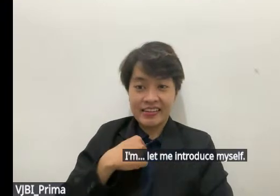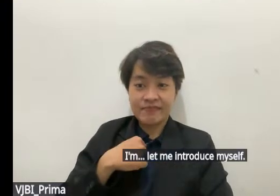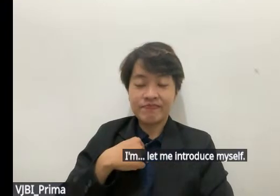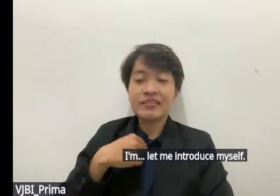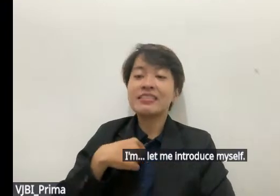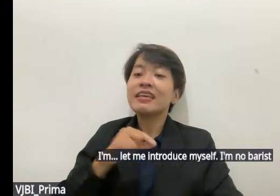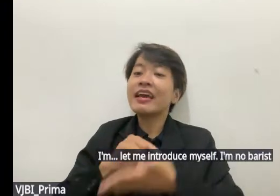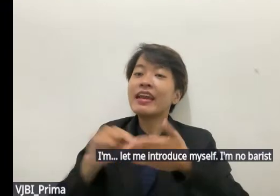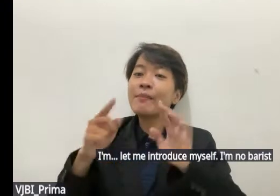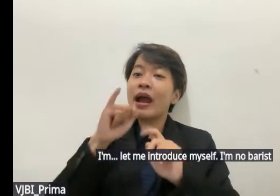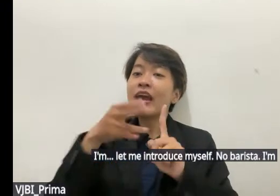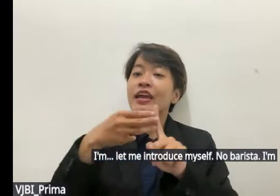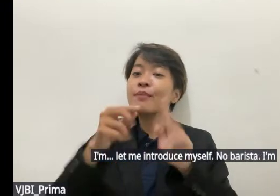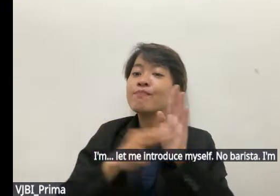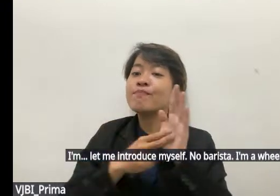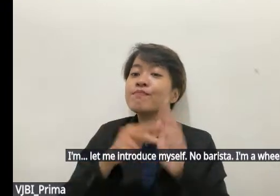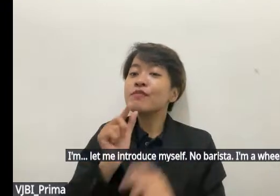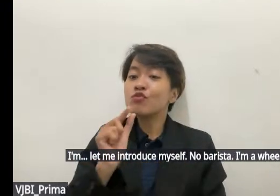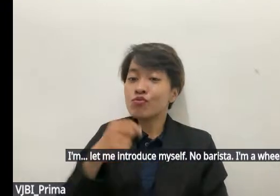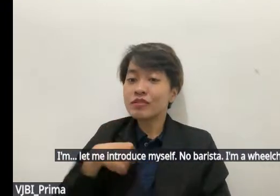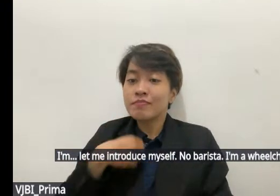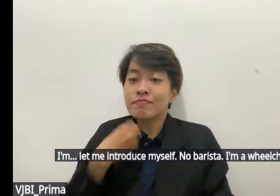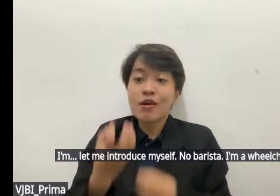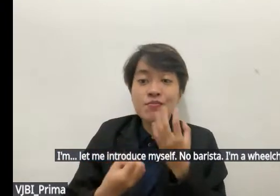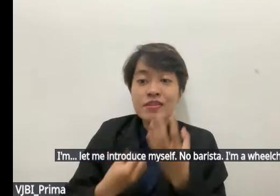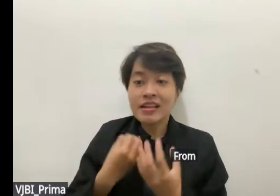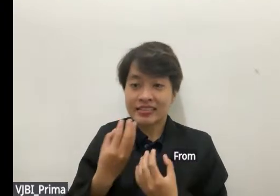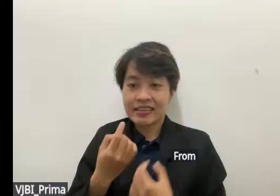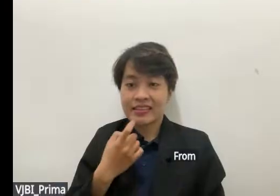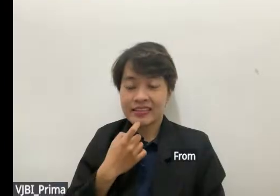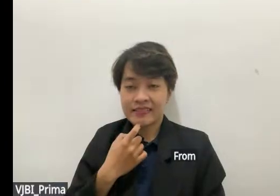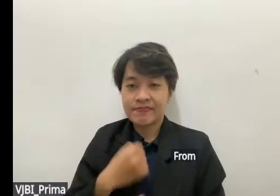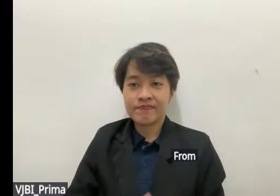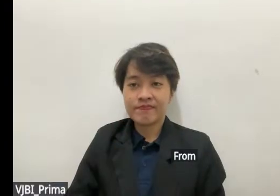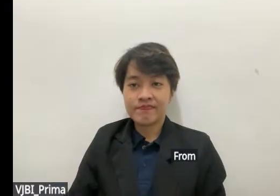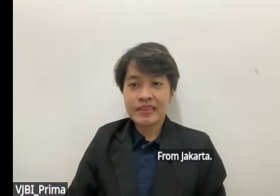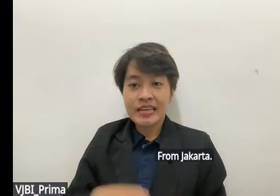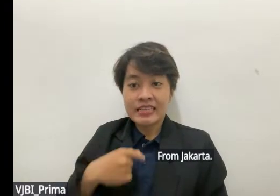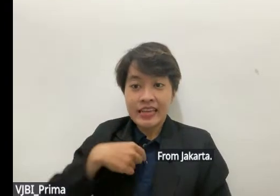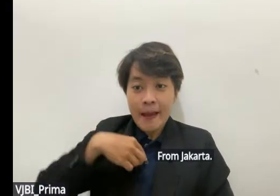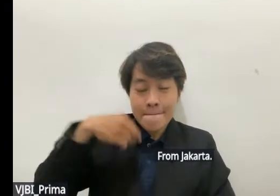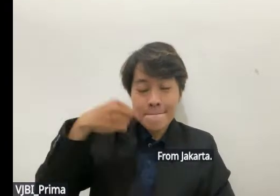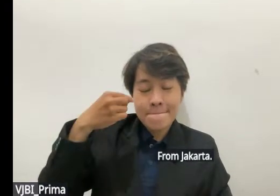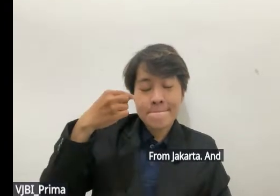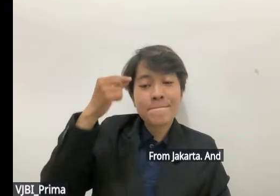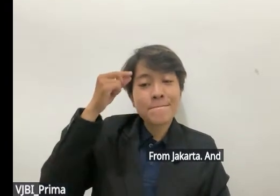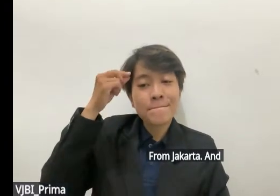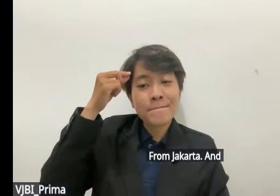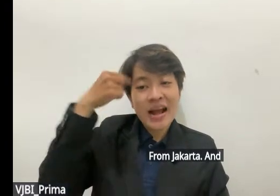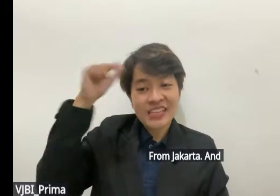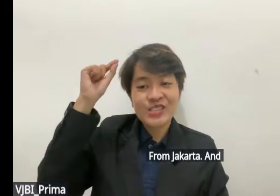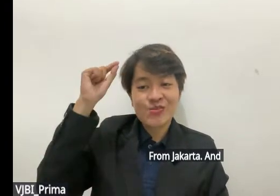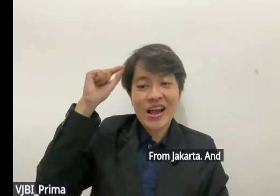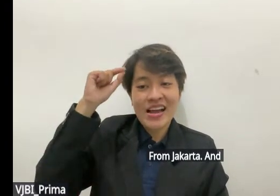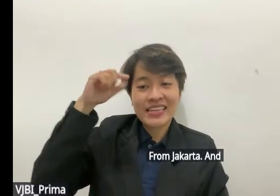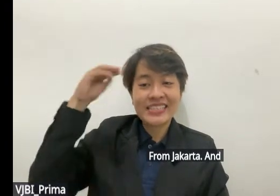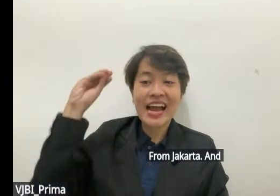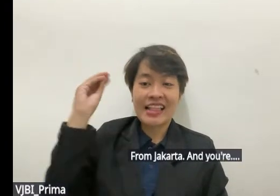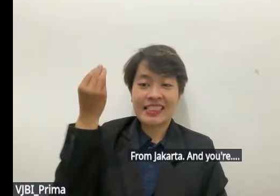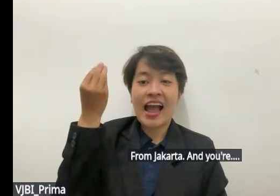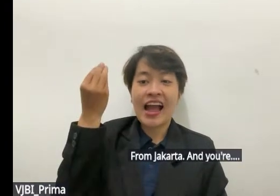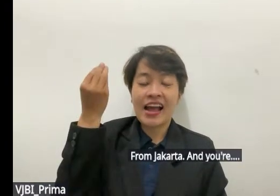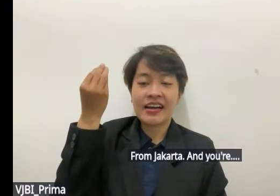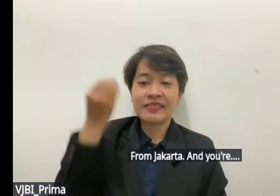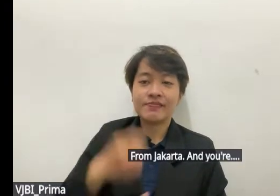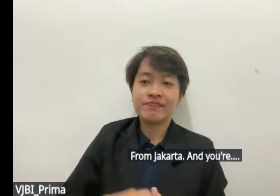Barisa. I'm a wheelchair user from Uh, Jakarta, mm, and your